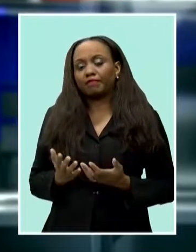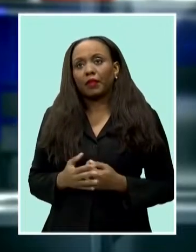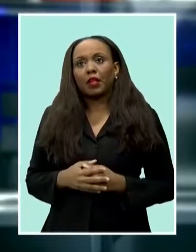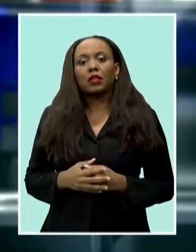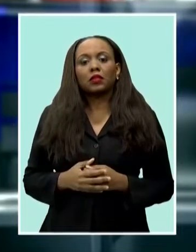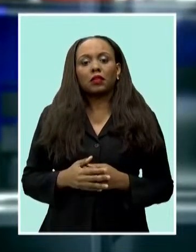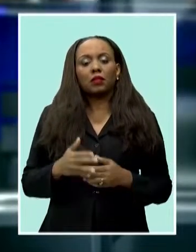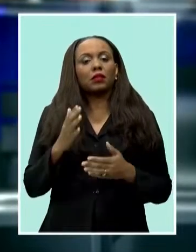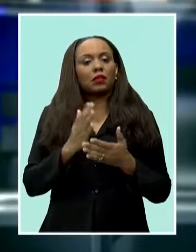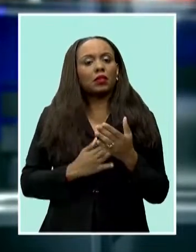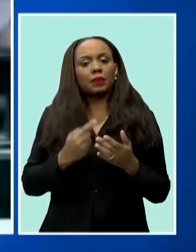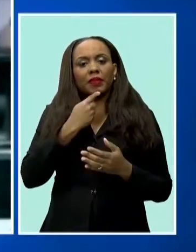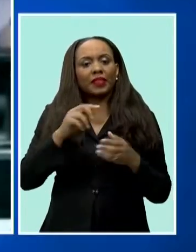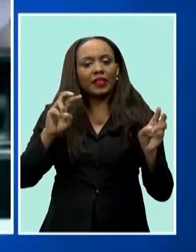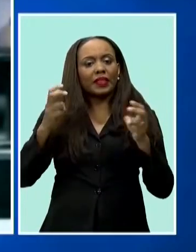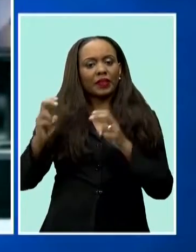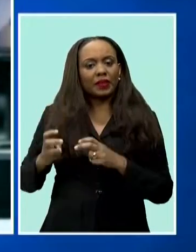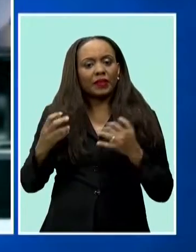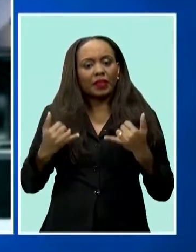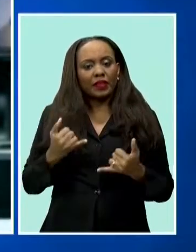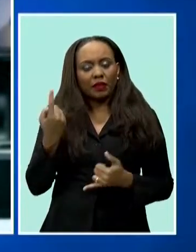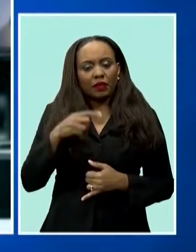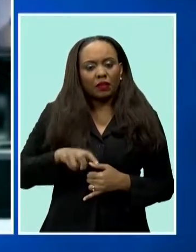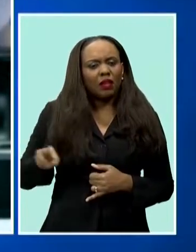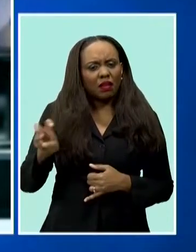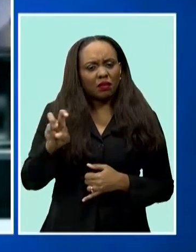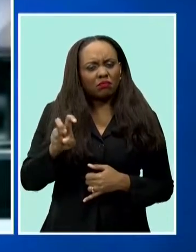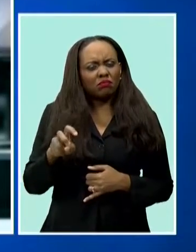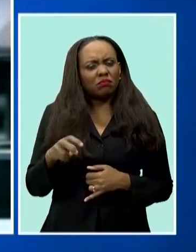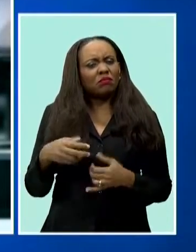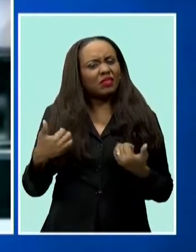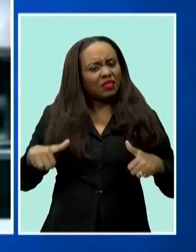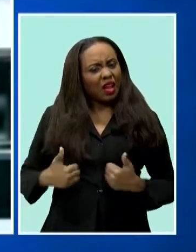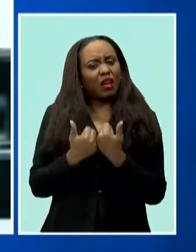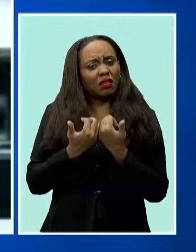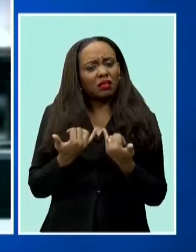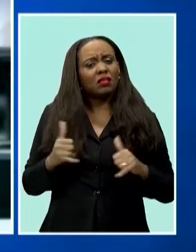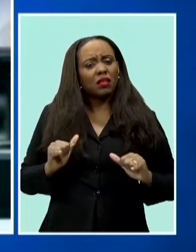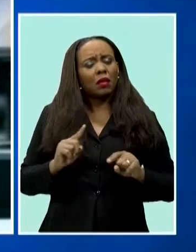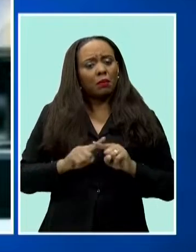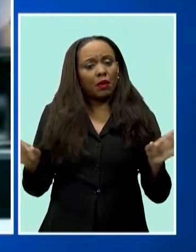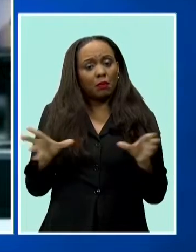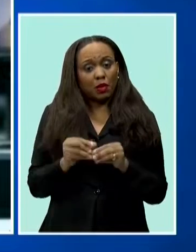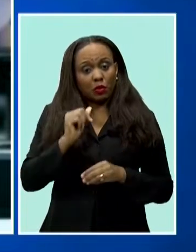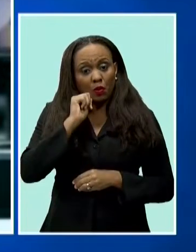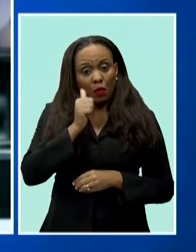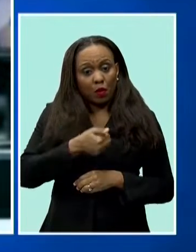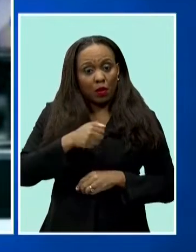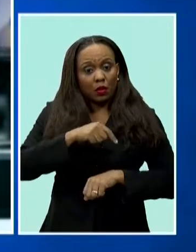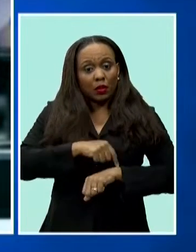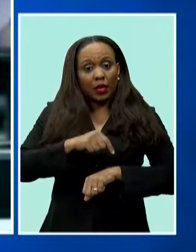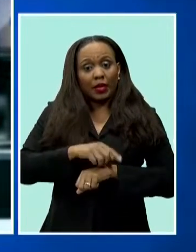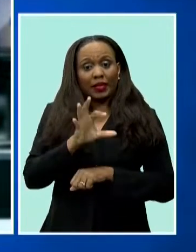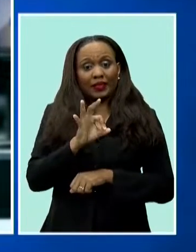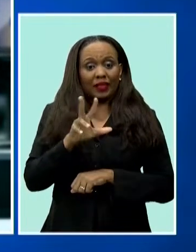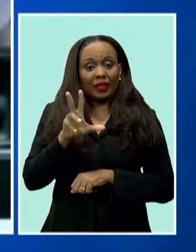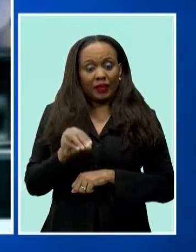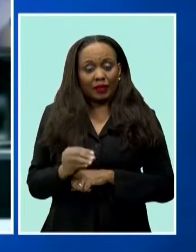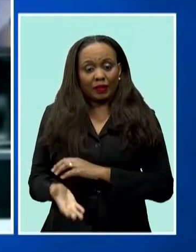issues in the transportation sector, and still a number of challenges to be discussed when the sides meet again tomorrow at Solidarity House in the